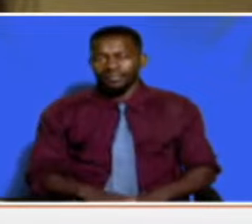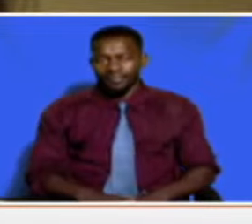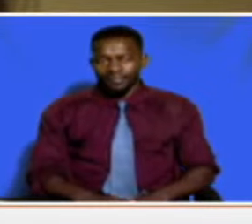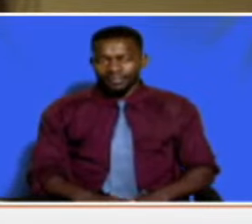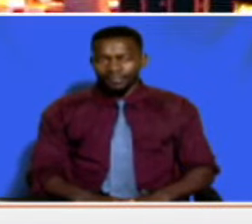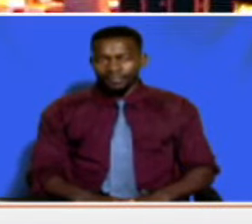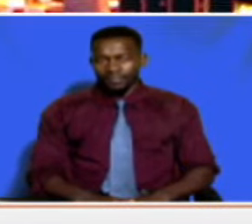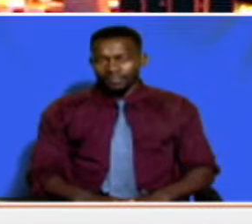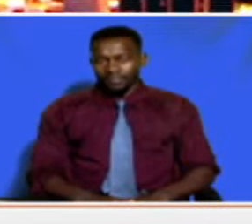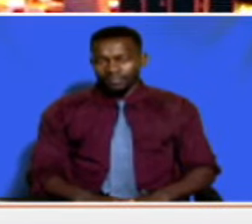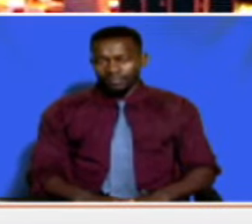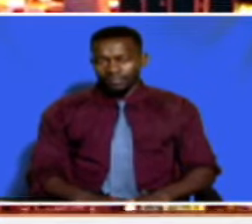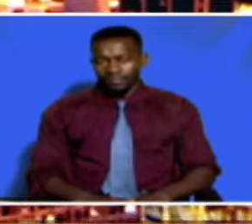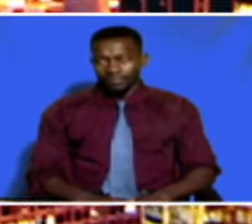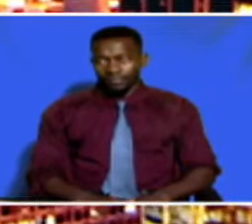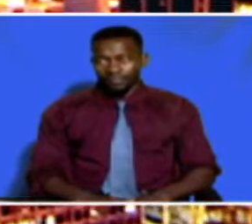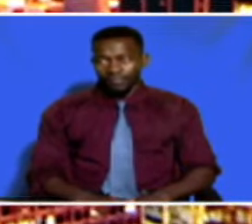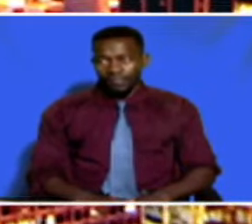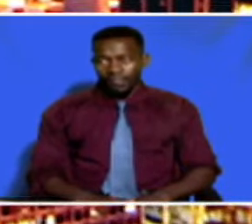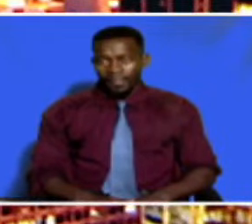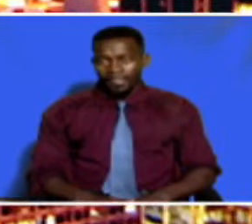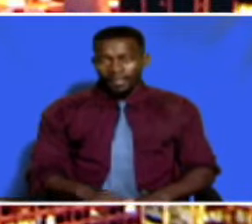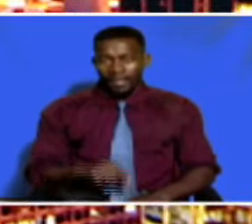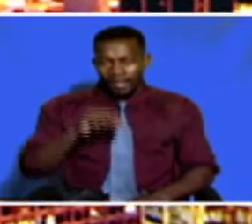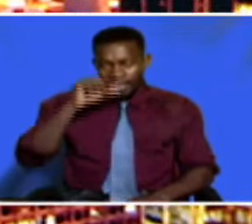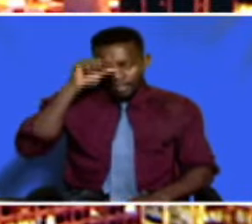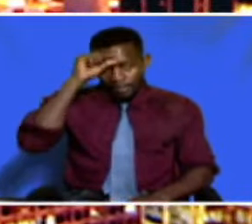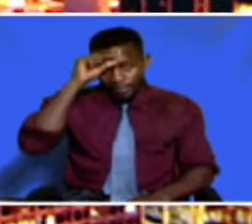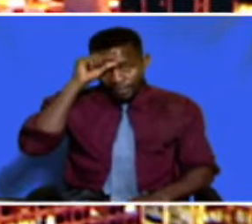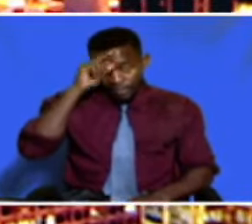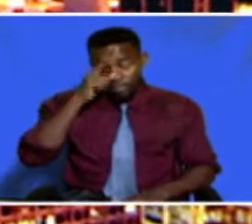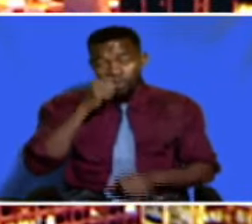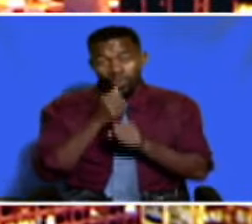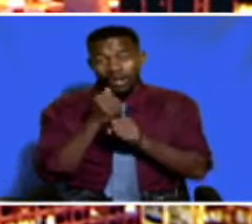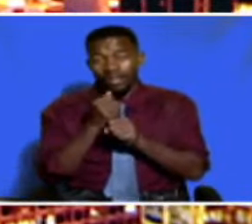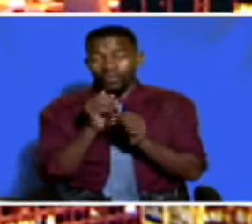Na serikali kwa ushirikiano na Umoja wa Ulaya na afisi ya kitaifa ya